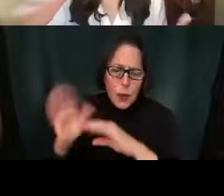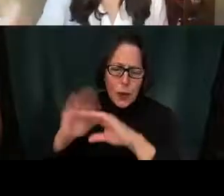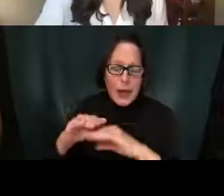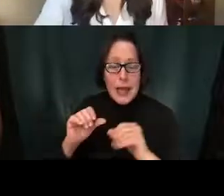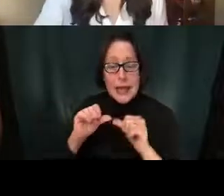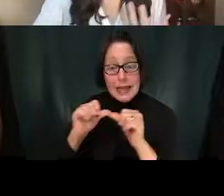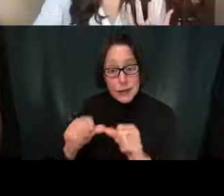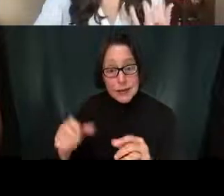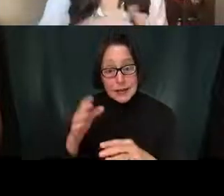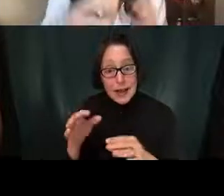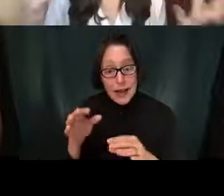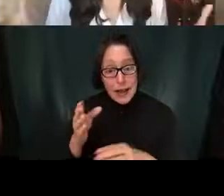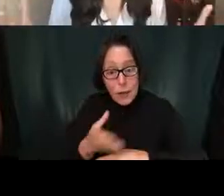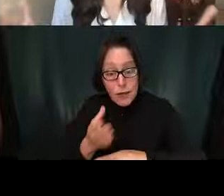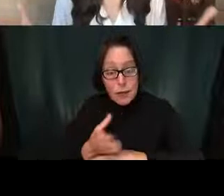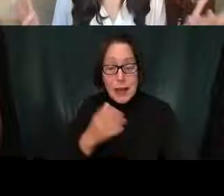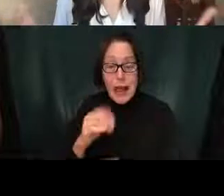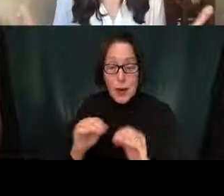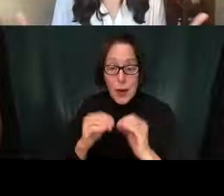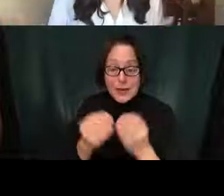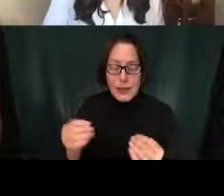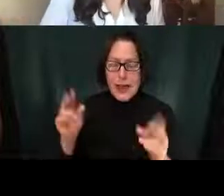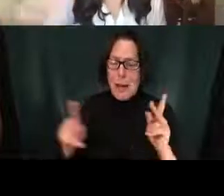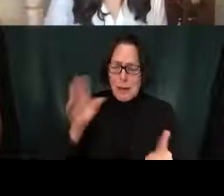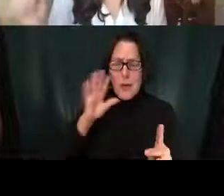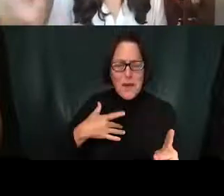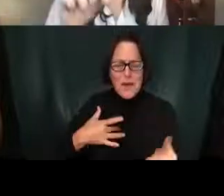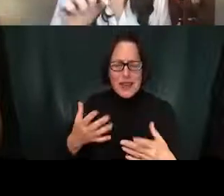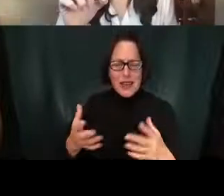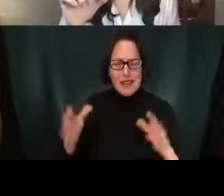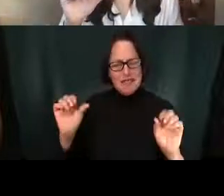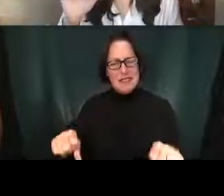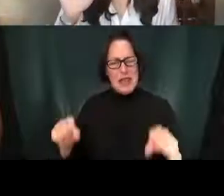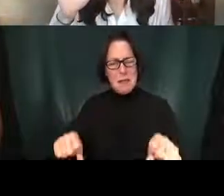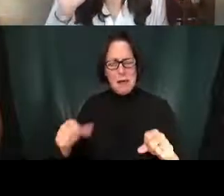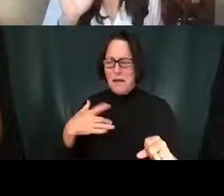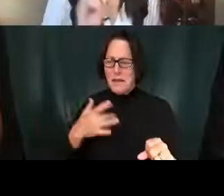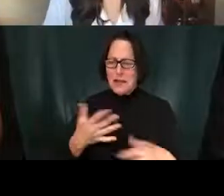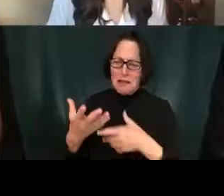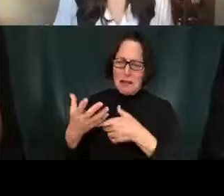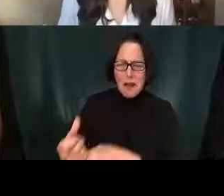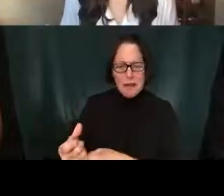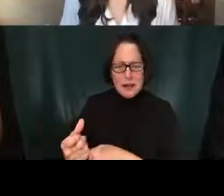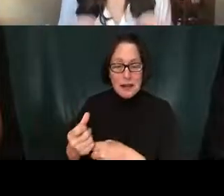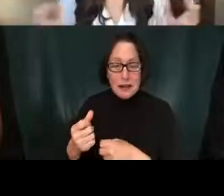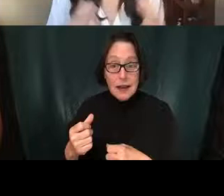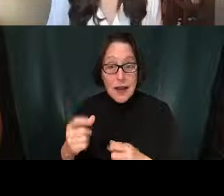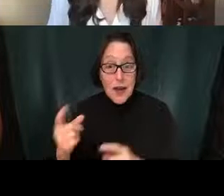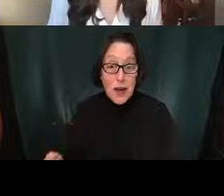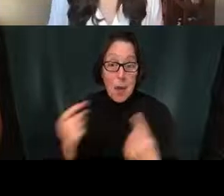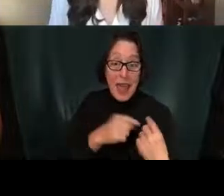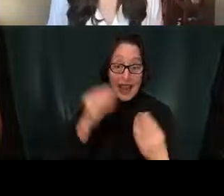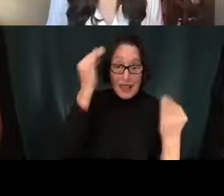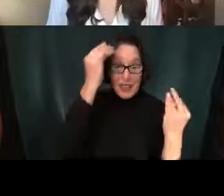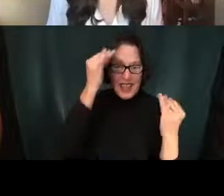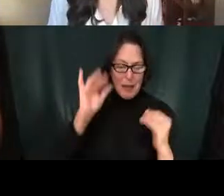improvement organizations, and people who feel capable and confident. Going back to that time that you were thinking about